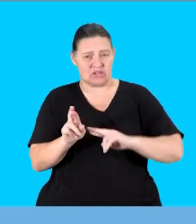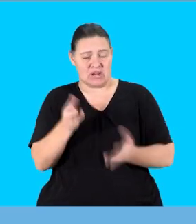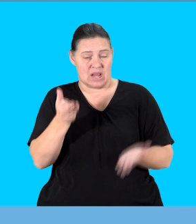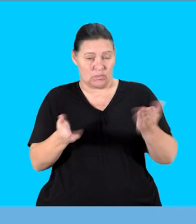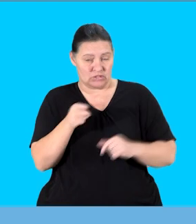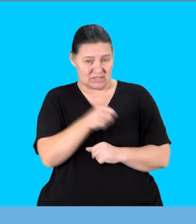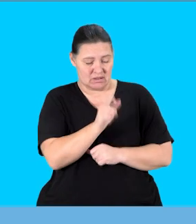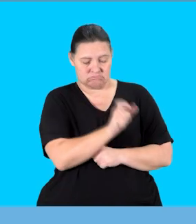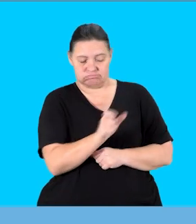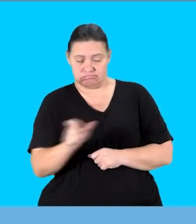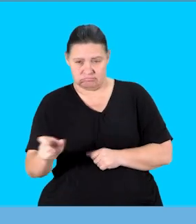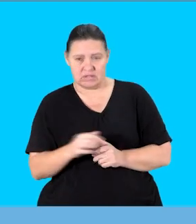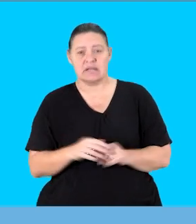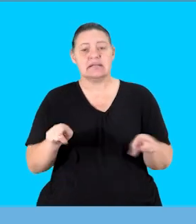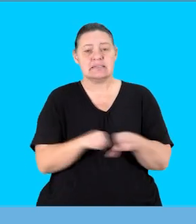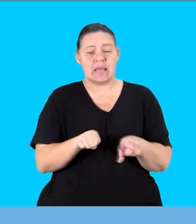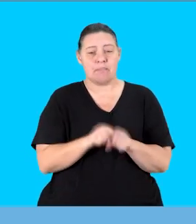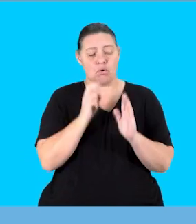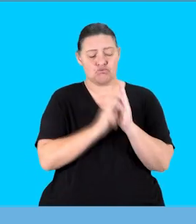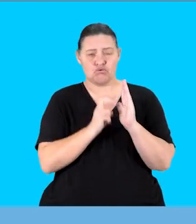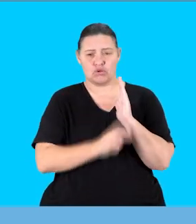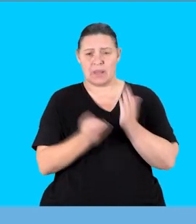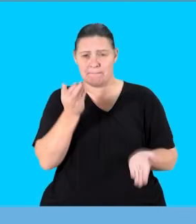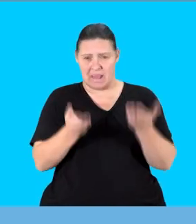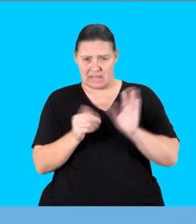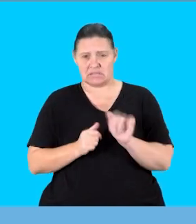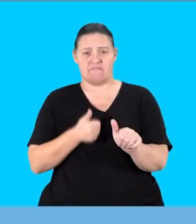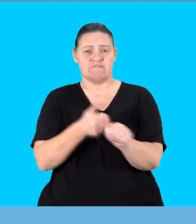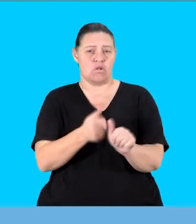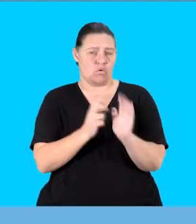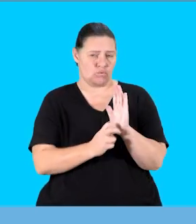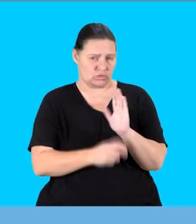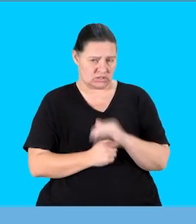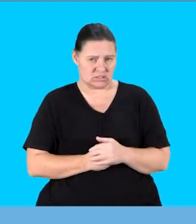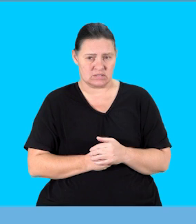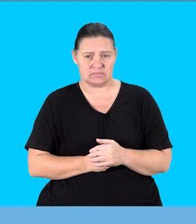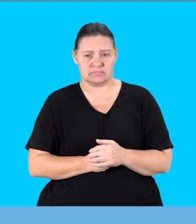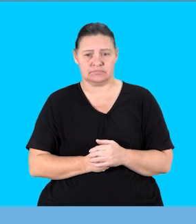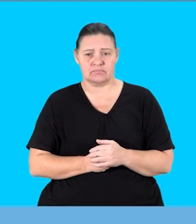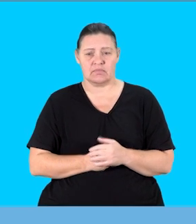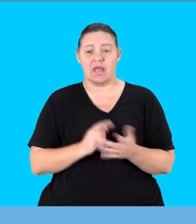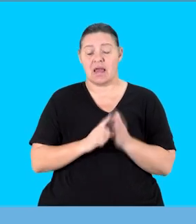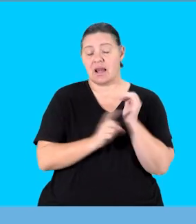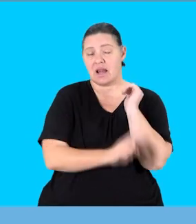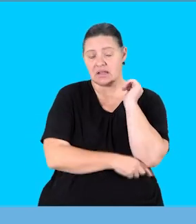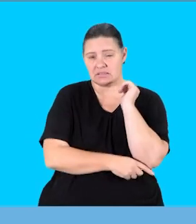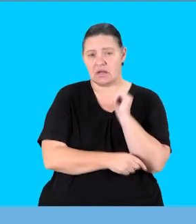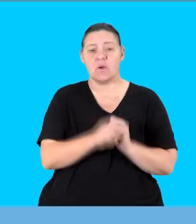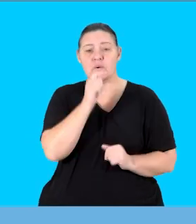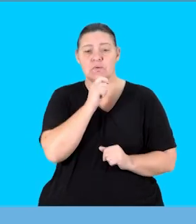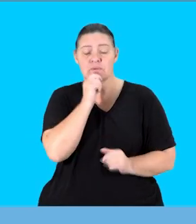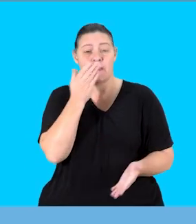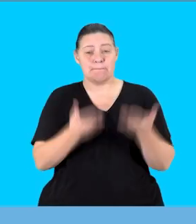equations. And then you also need to apply the rules of balancing a chemical equations. And then